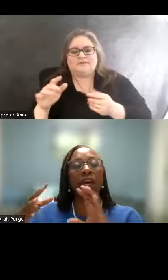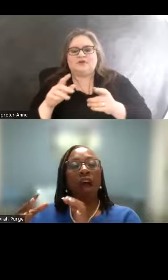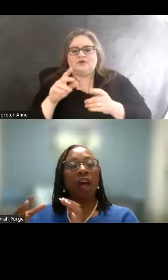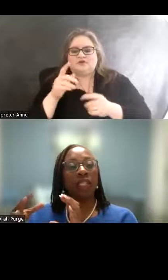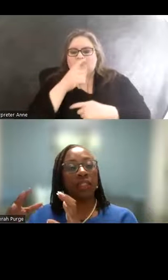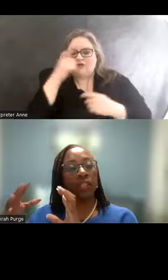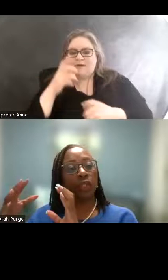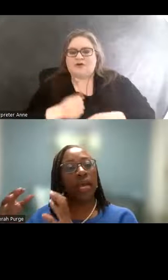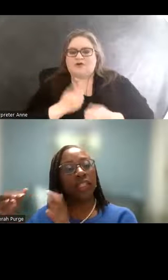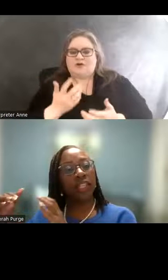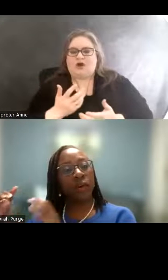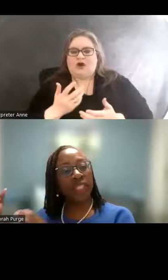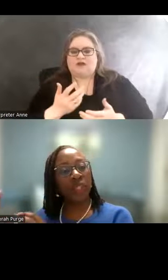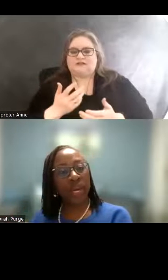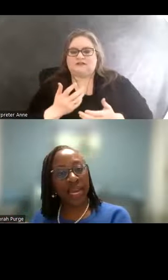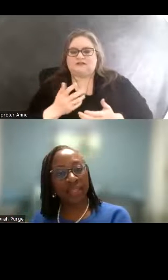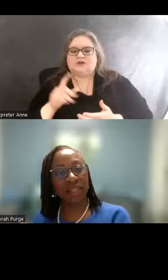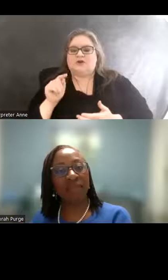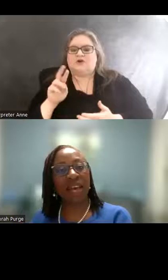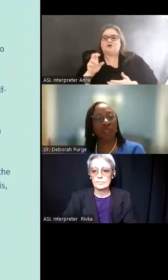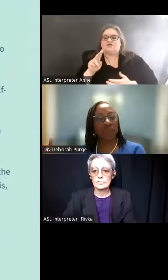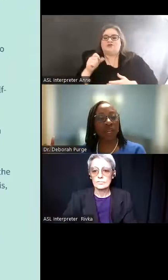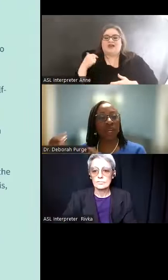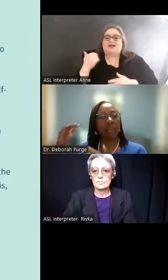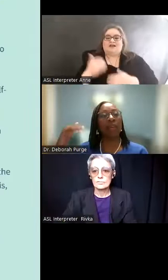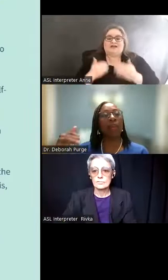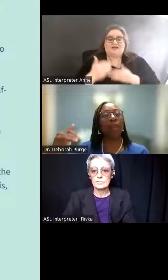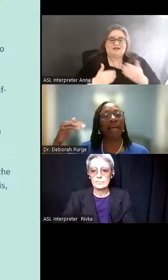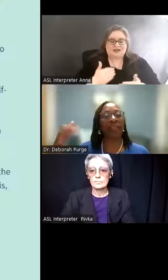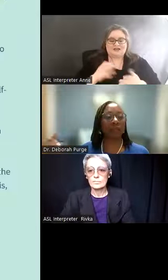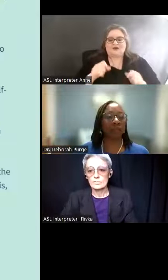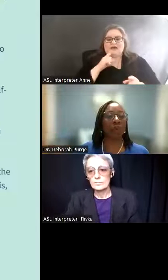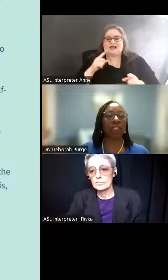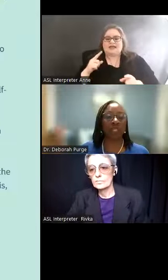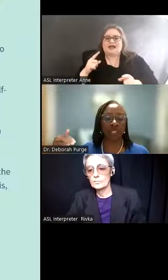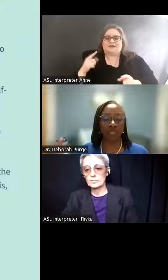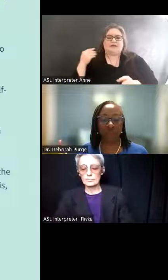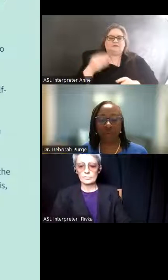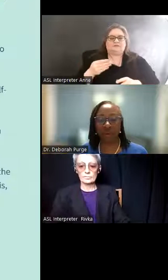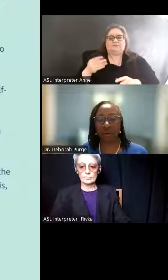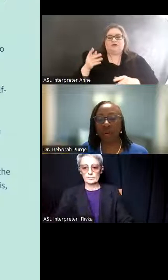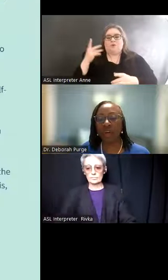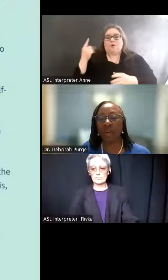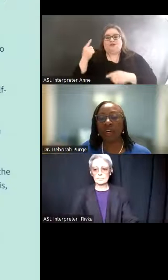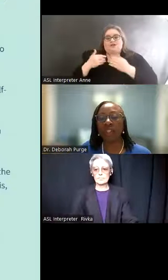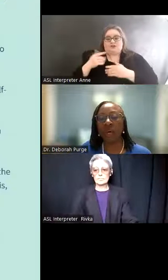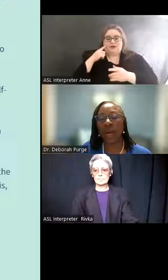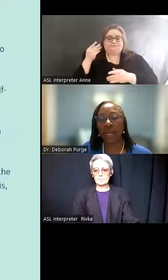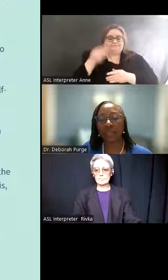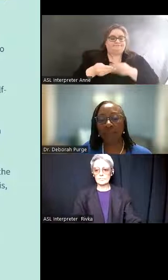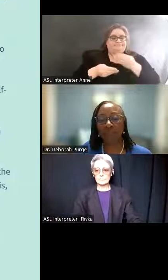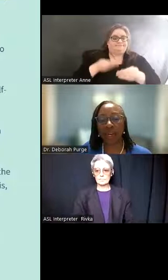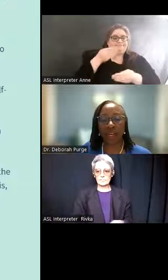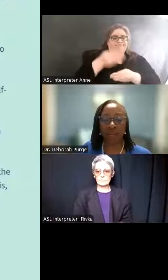trauma causes transgenerational legacy, if that's what you want to look at. So it can be passed on from one generation to another. So